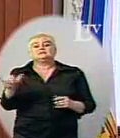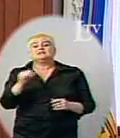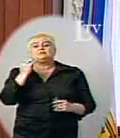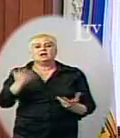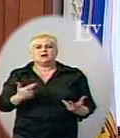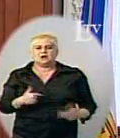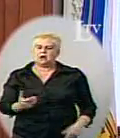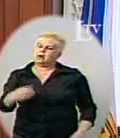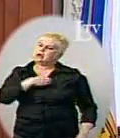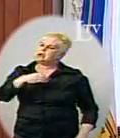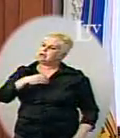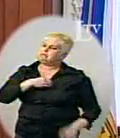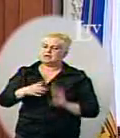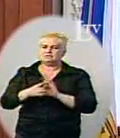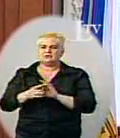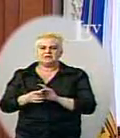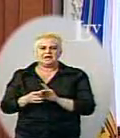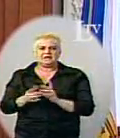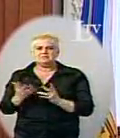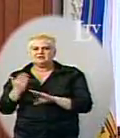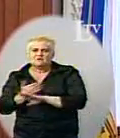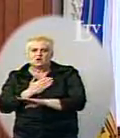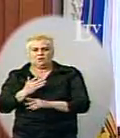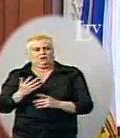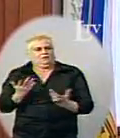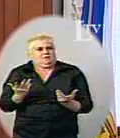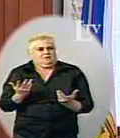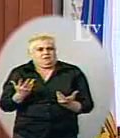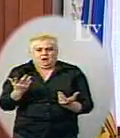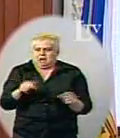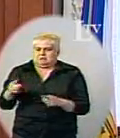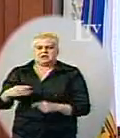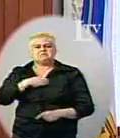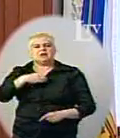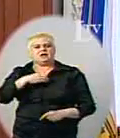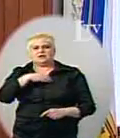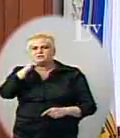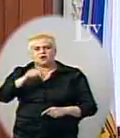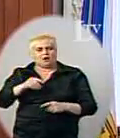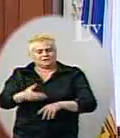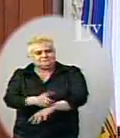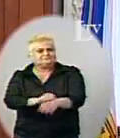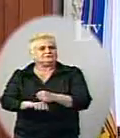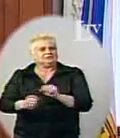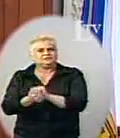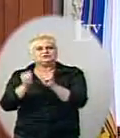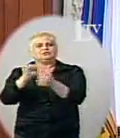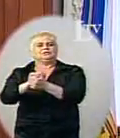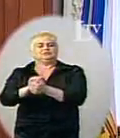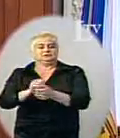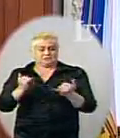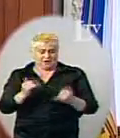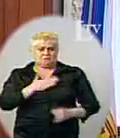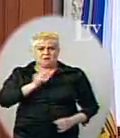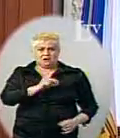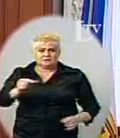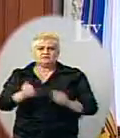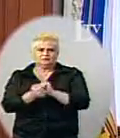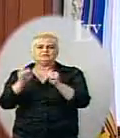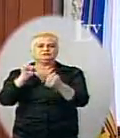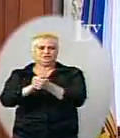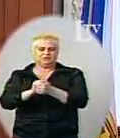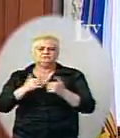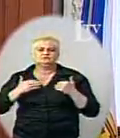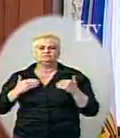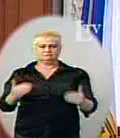rather than light a candle. There is no change and no future for Nova Scotia in that high-cost path to